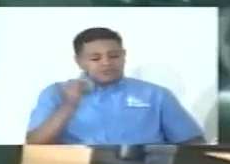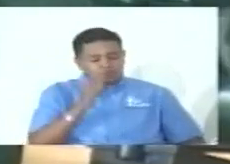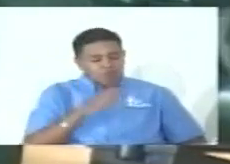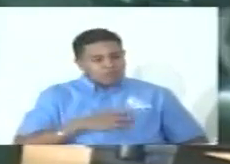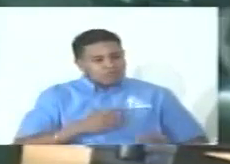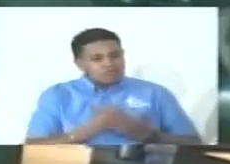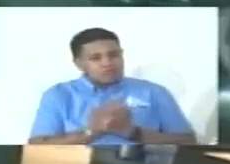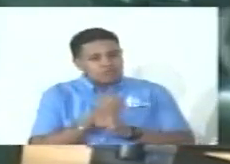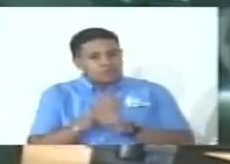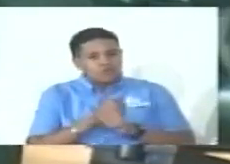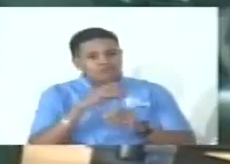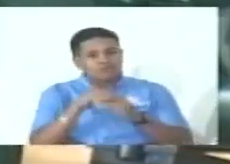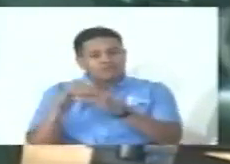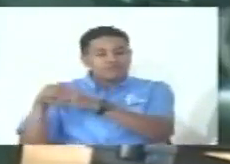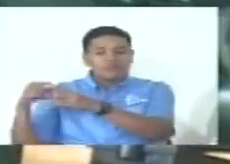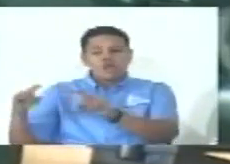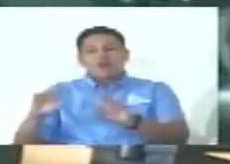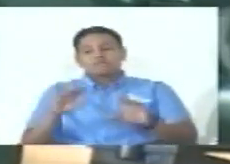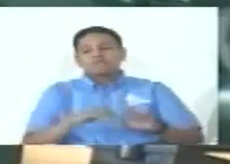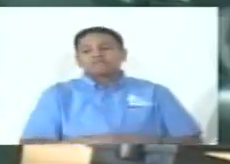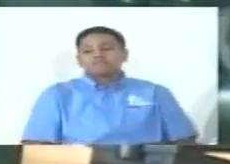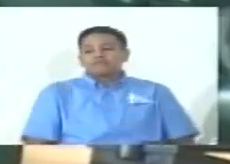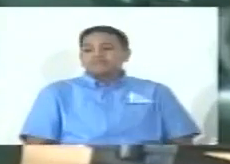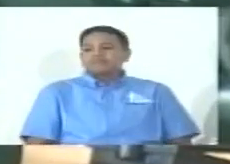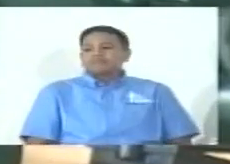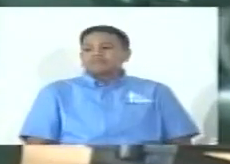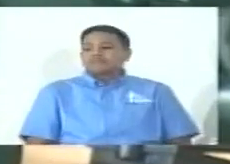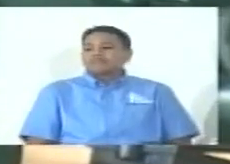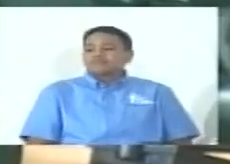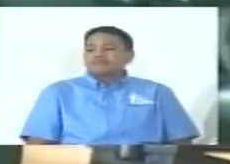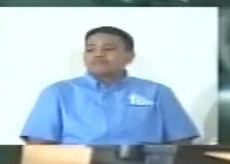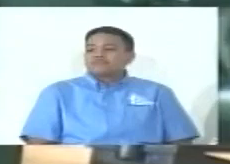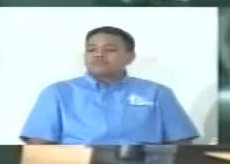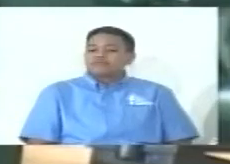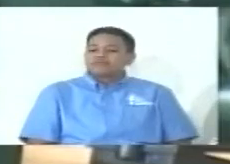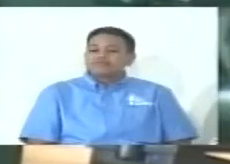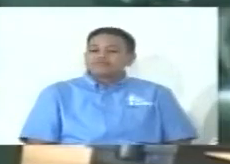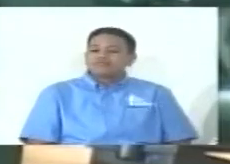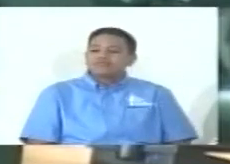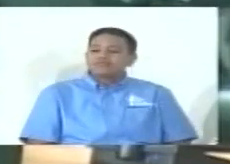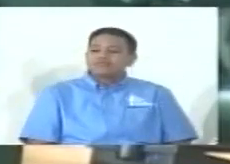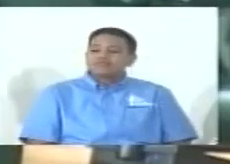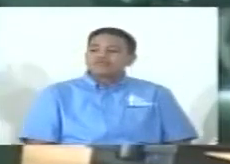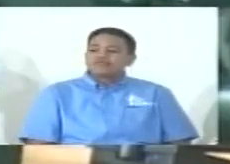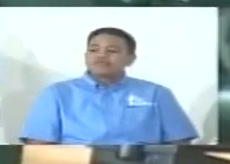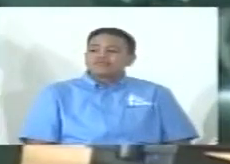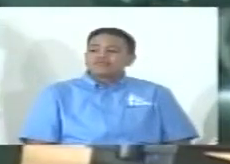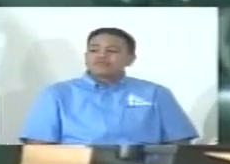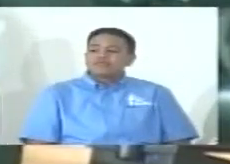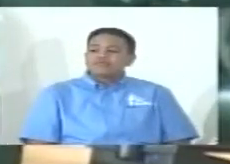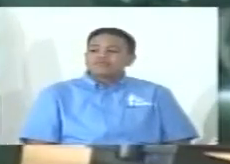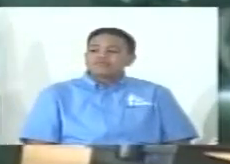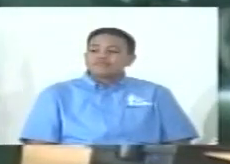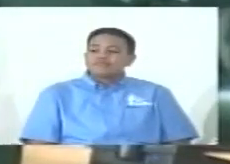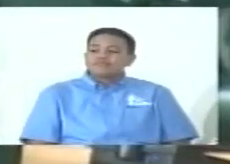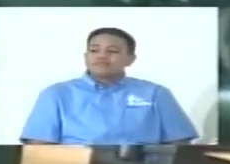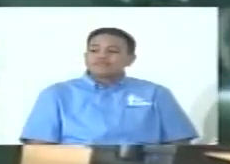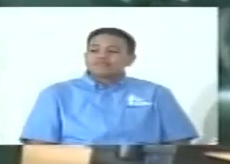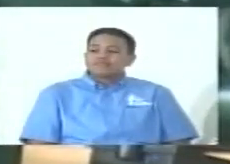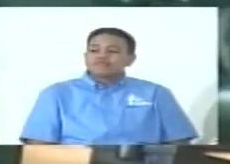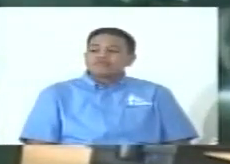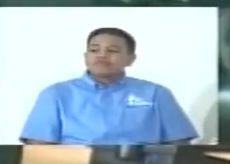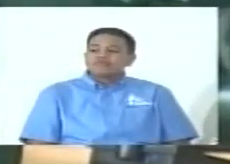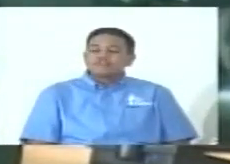Mr. President, she had a way of directing issues and disputes